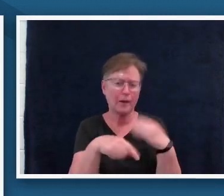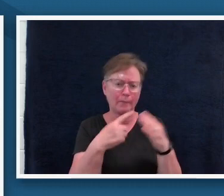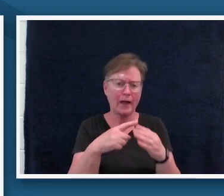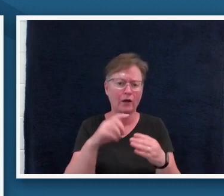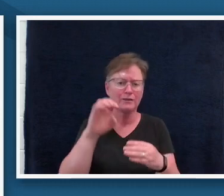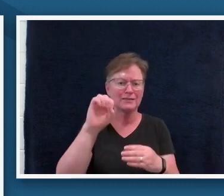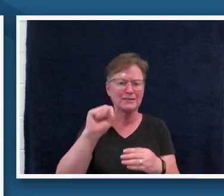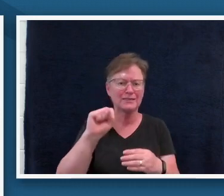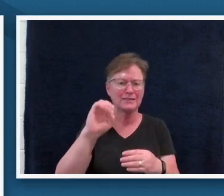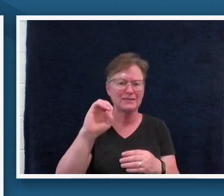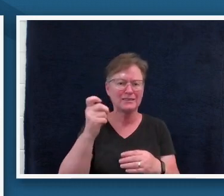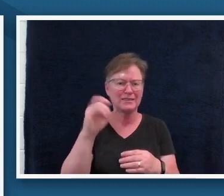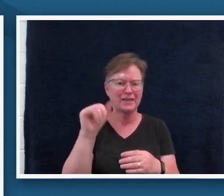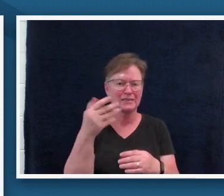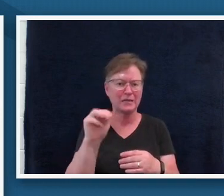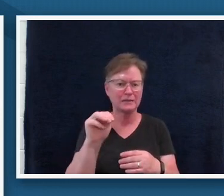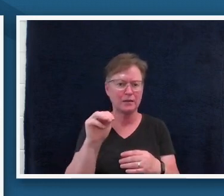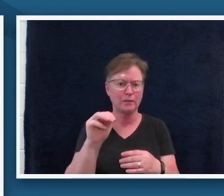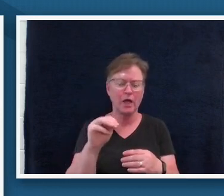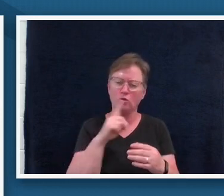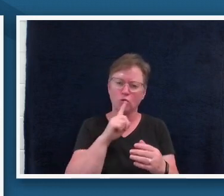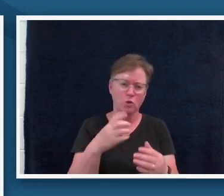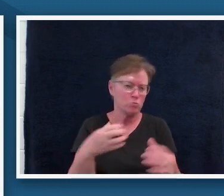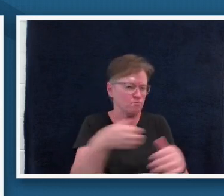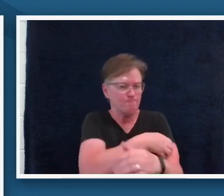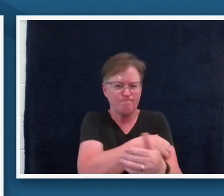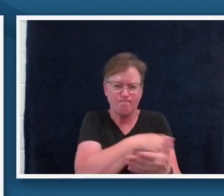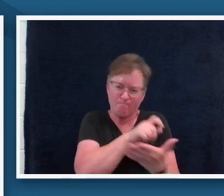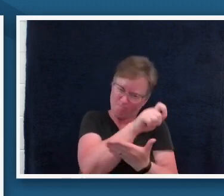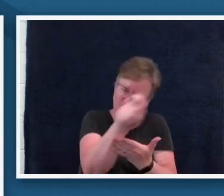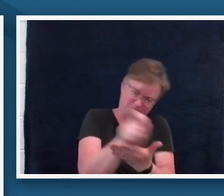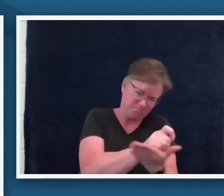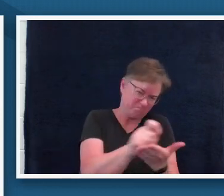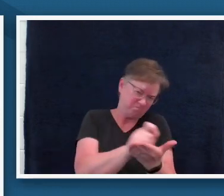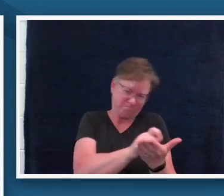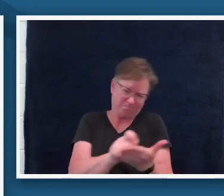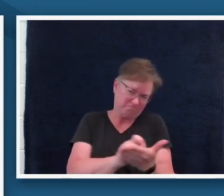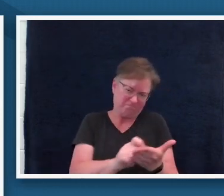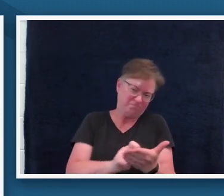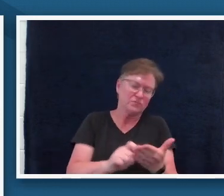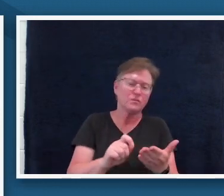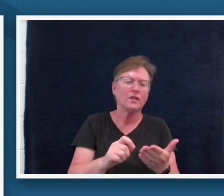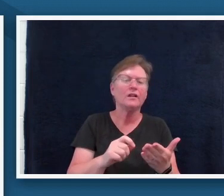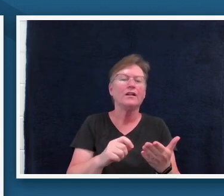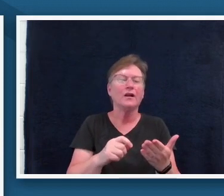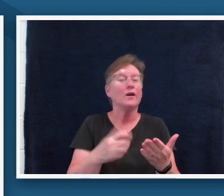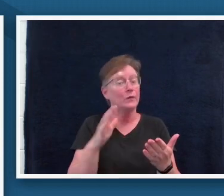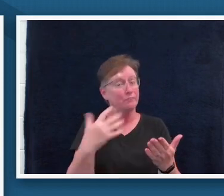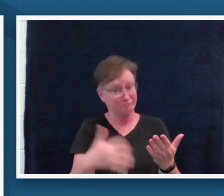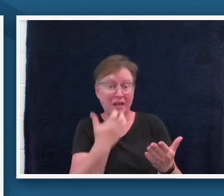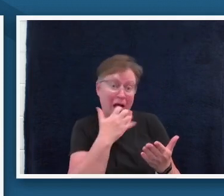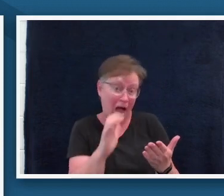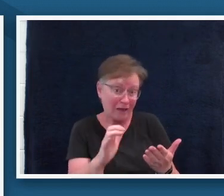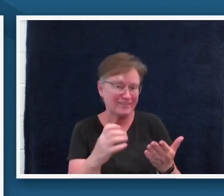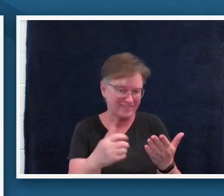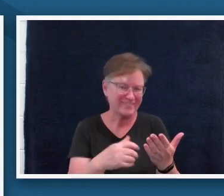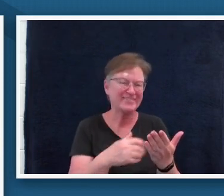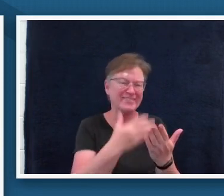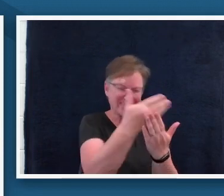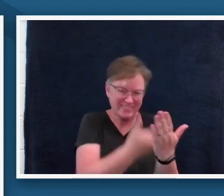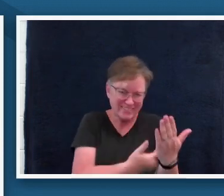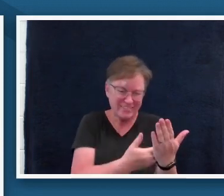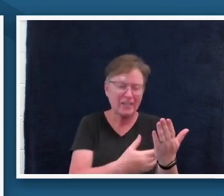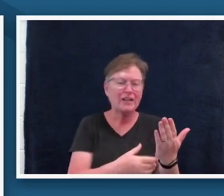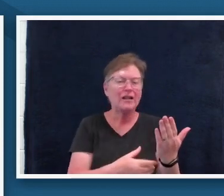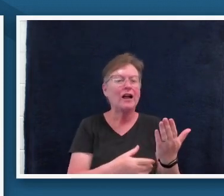brought serious heat to it, man. It was shining, but it was hot too. And I took